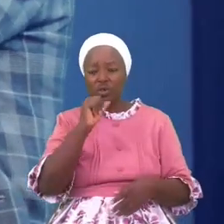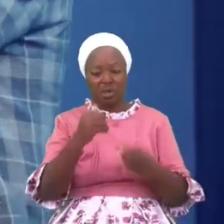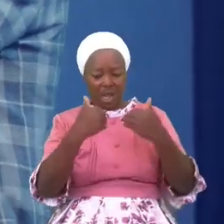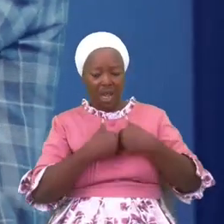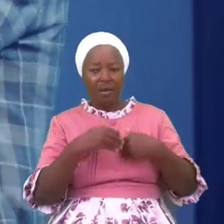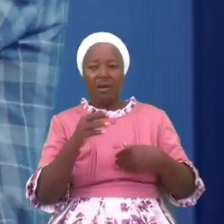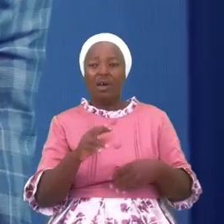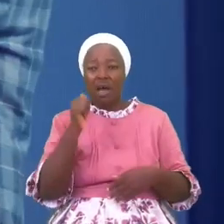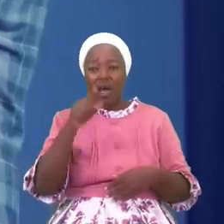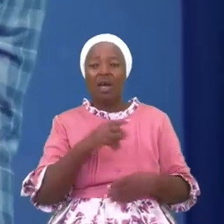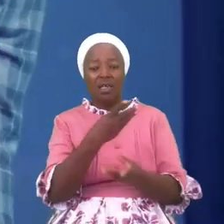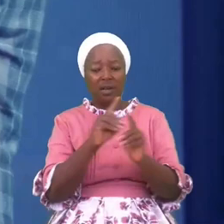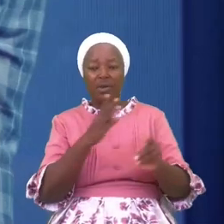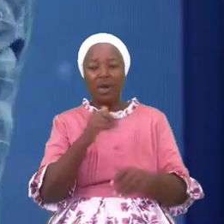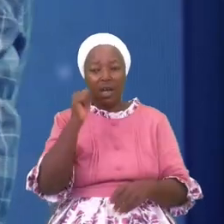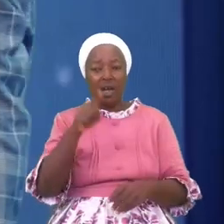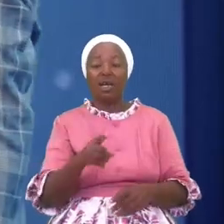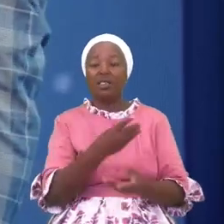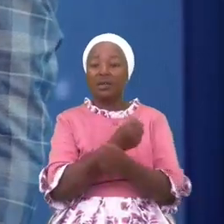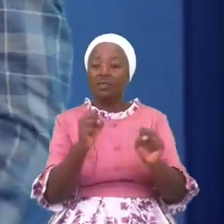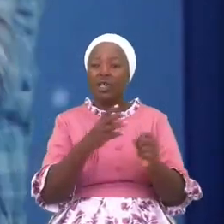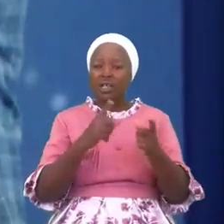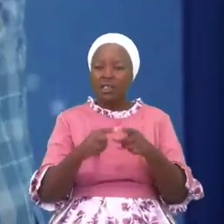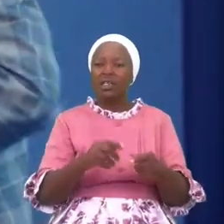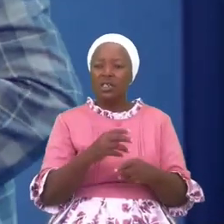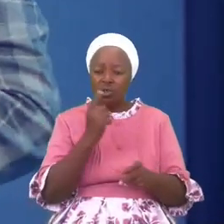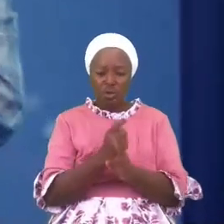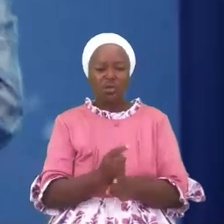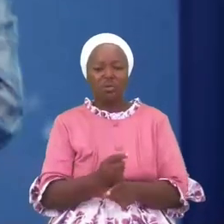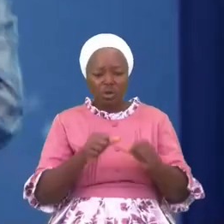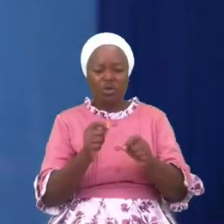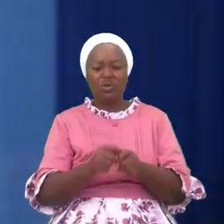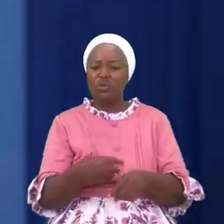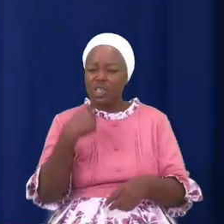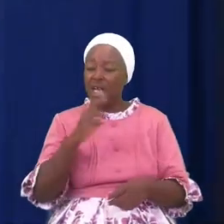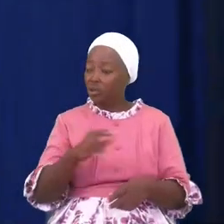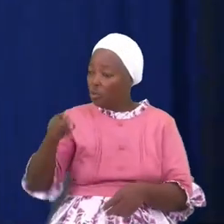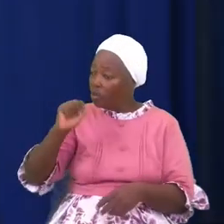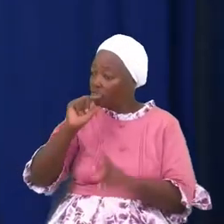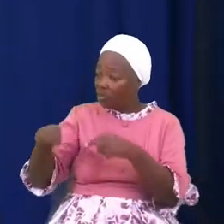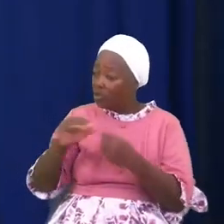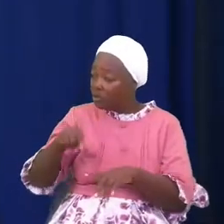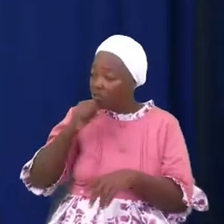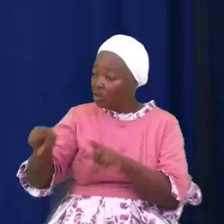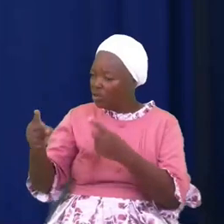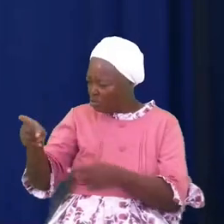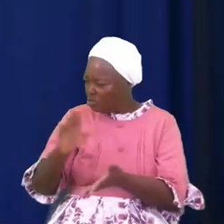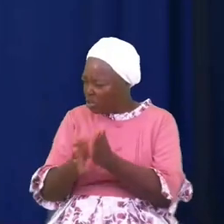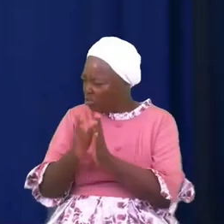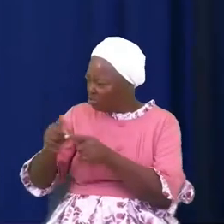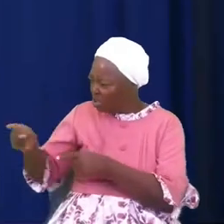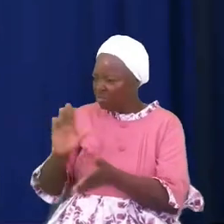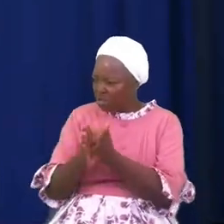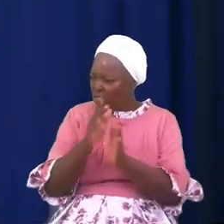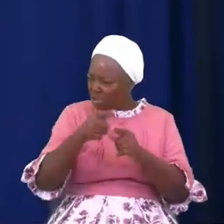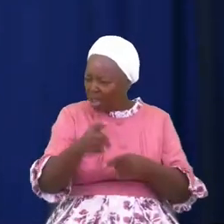ordaining it in her ears, you must not go, we belong to that, we belong to that, we belong to that. And then she made up her mind, you are not the one suffering,